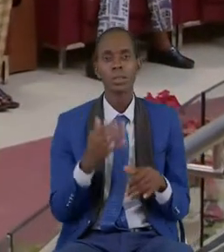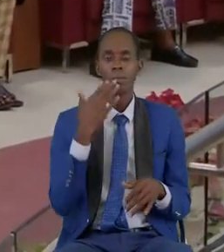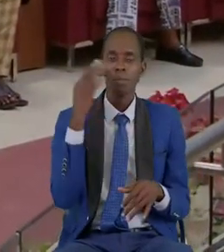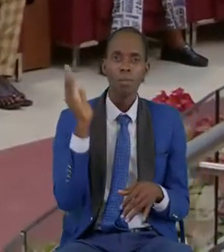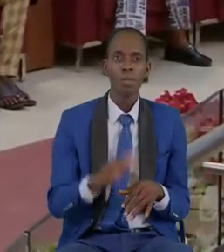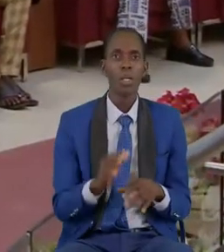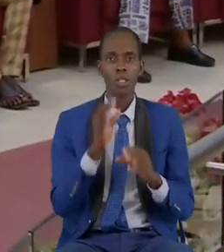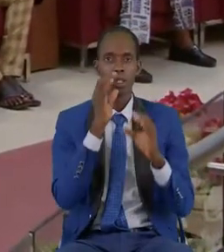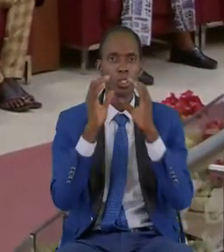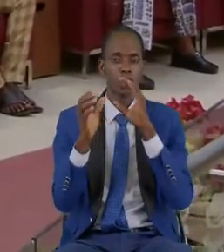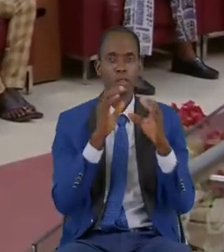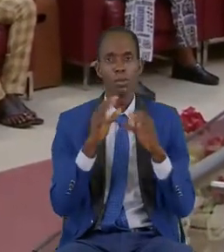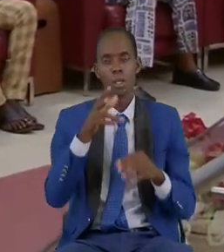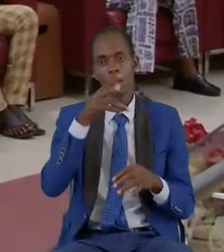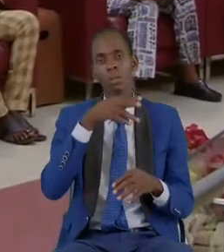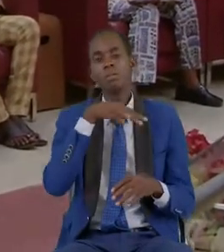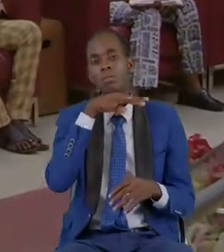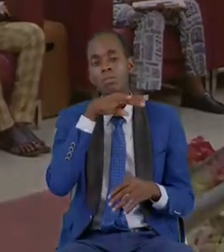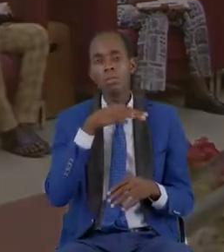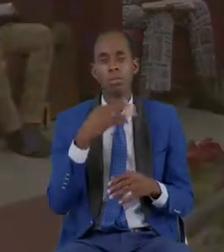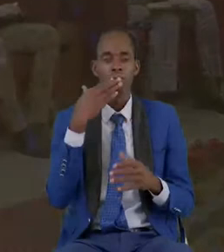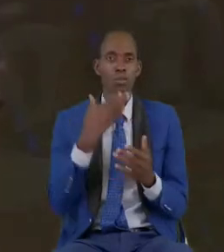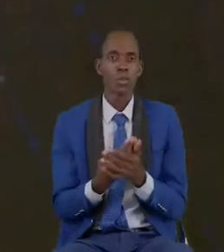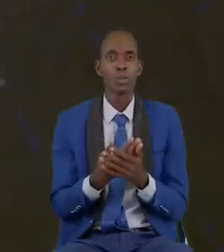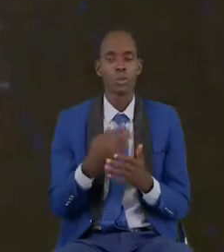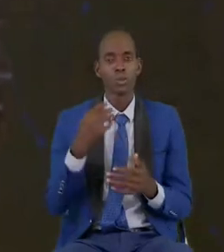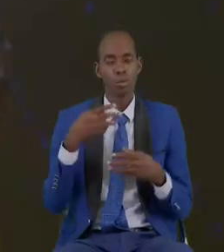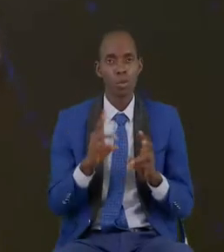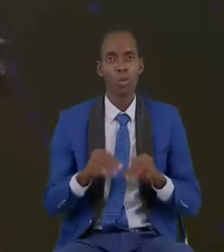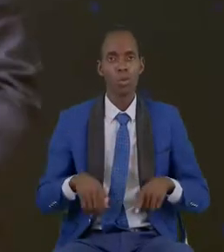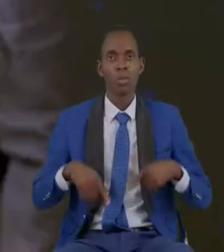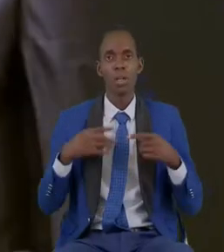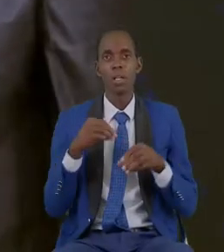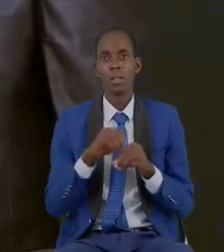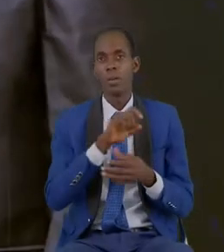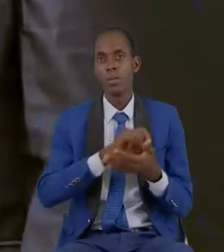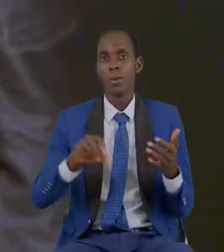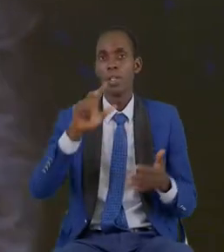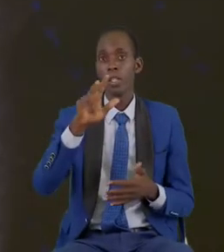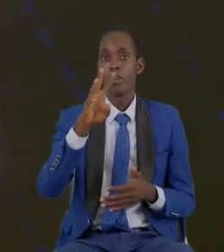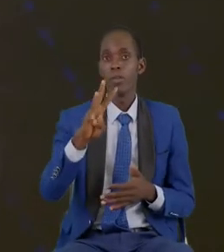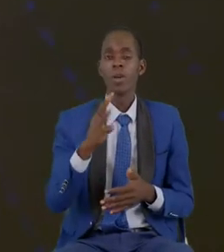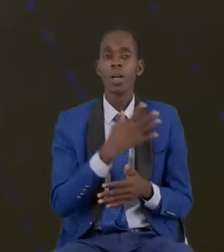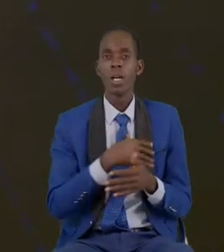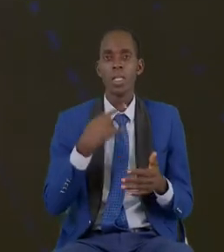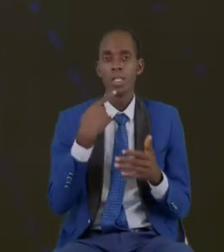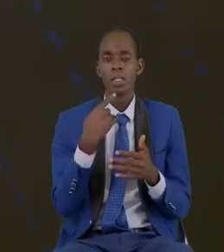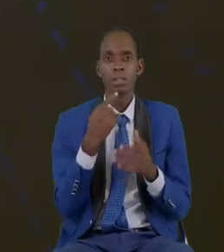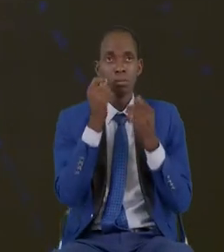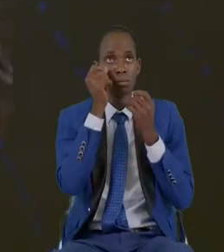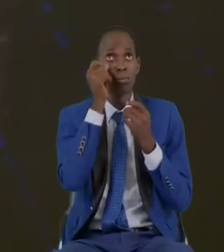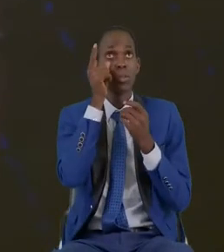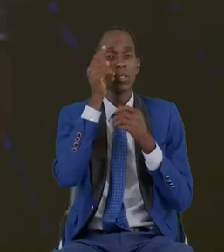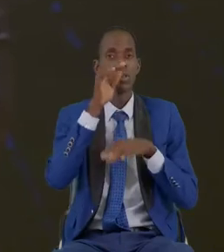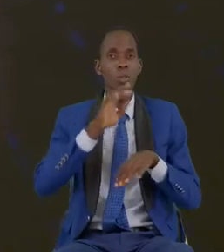communications corrupt good manners. And then in verse 34, it says, awake to righteousness